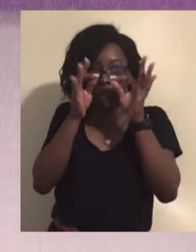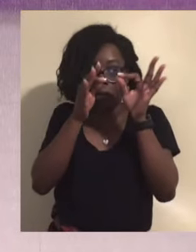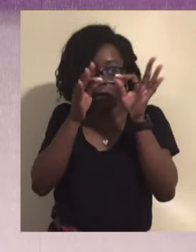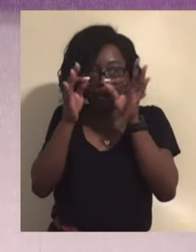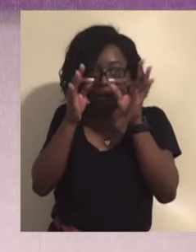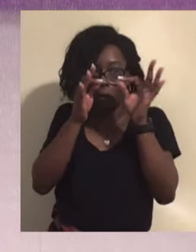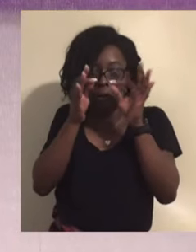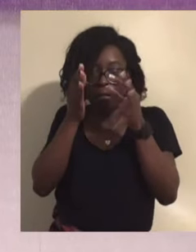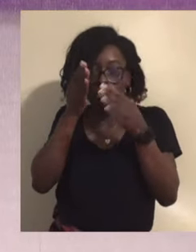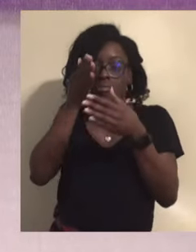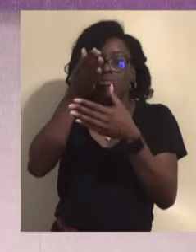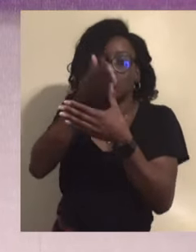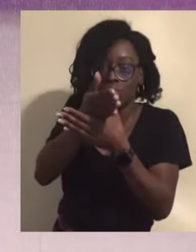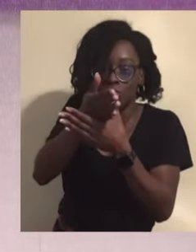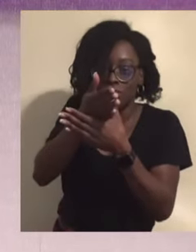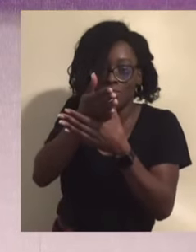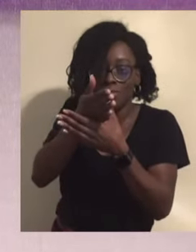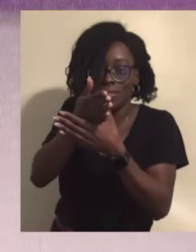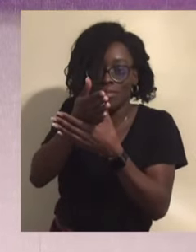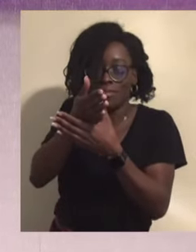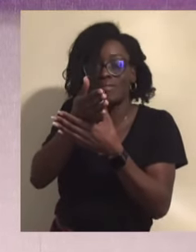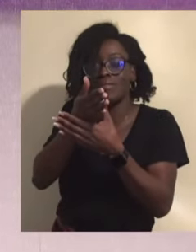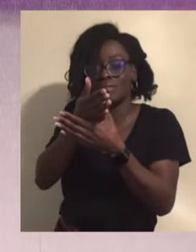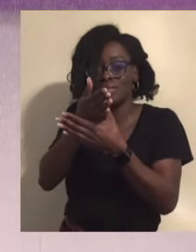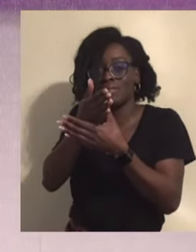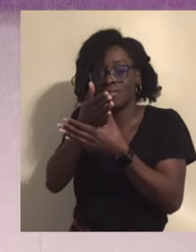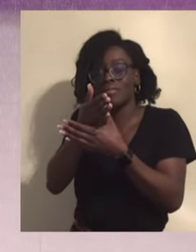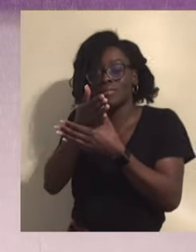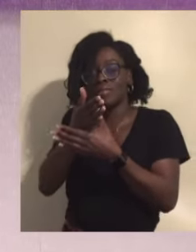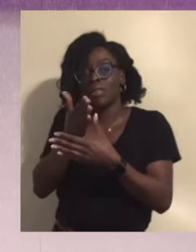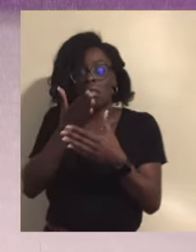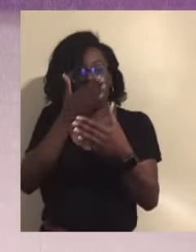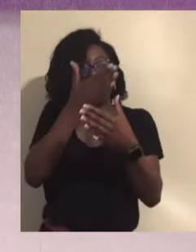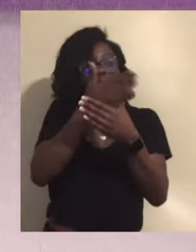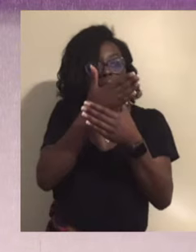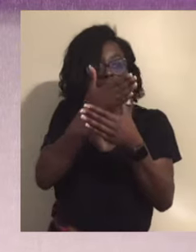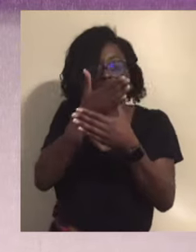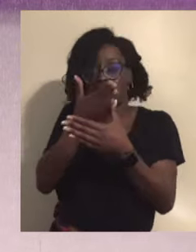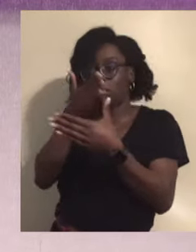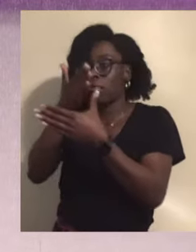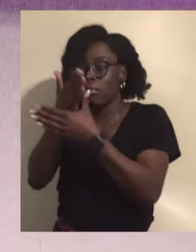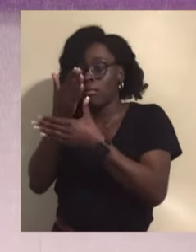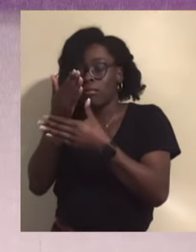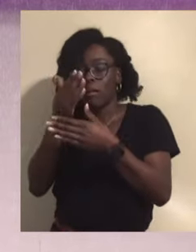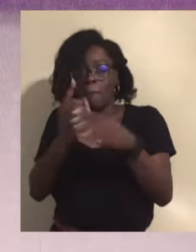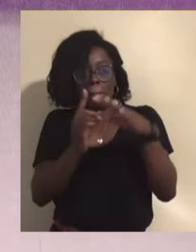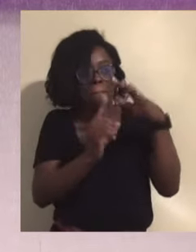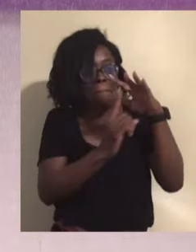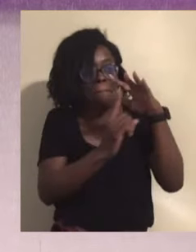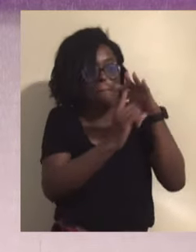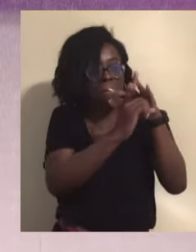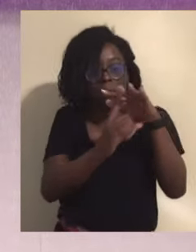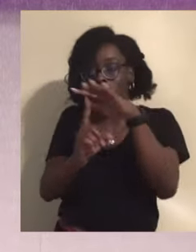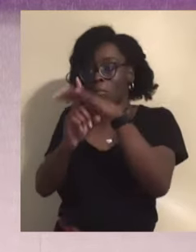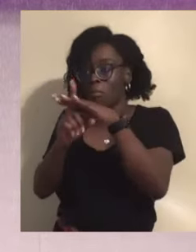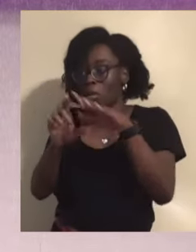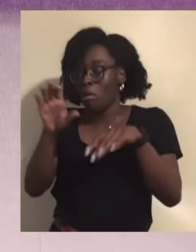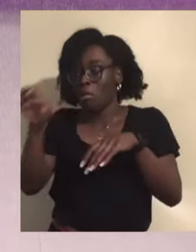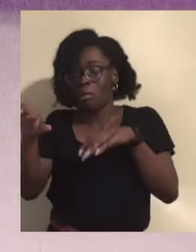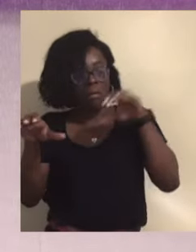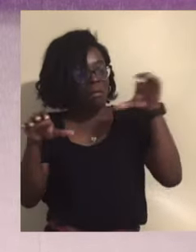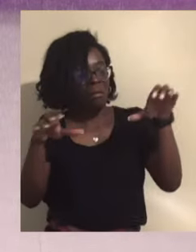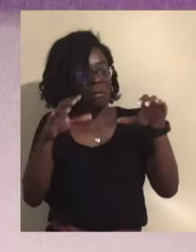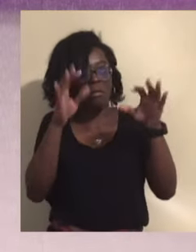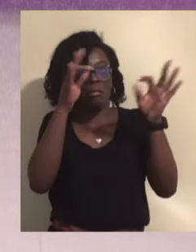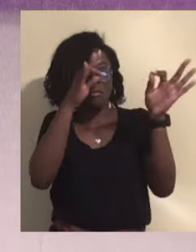That there's a distraction here and a distraction there and a distraction over here and a distraction back